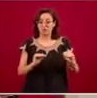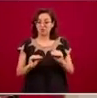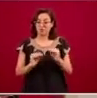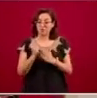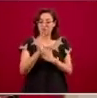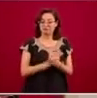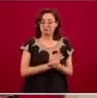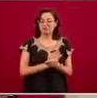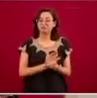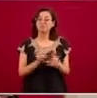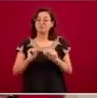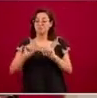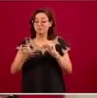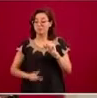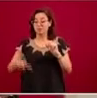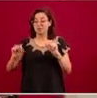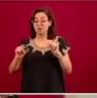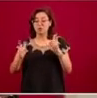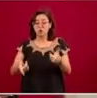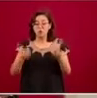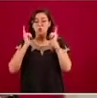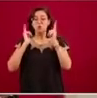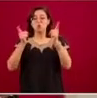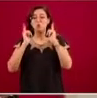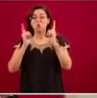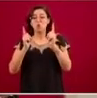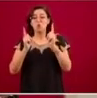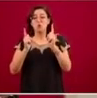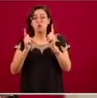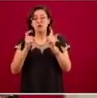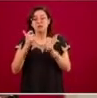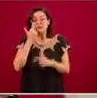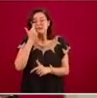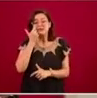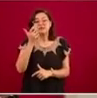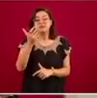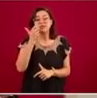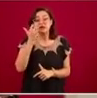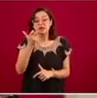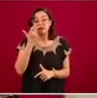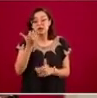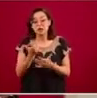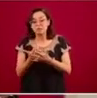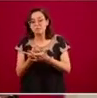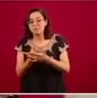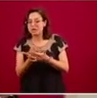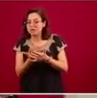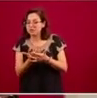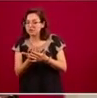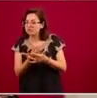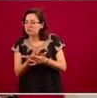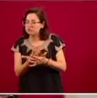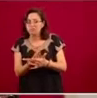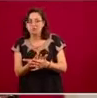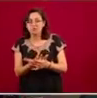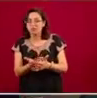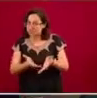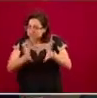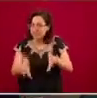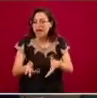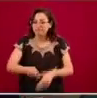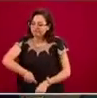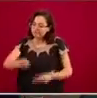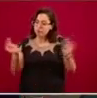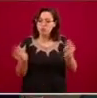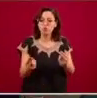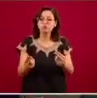measures, we want to reserve them, and this is the case of Mexico. This was a state decision. We want to reserve them for the moment